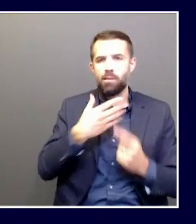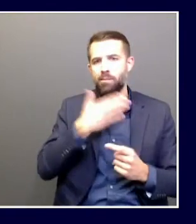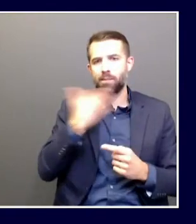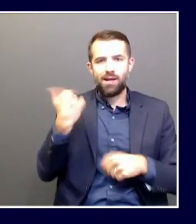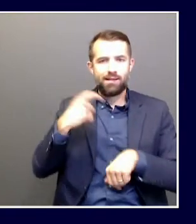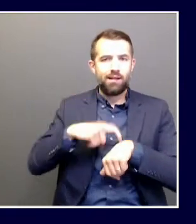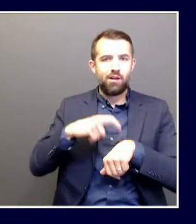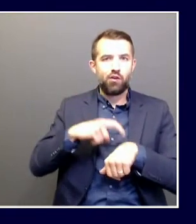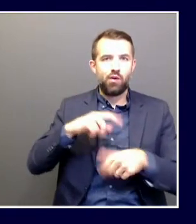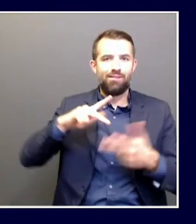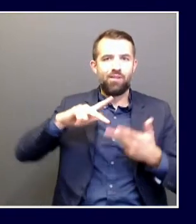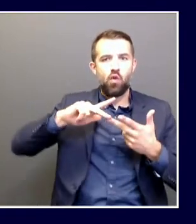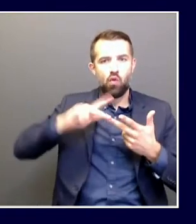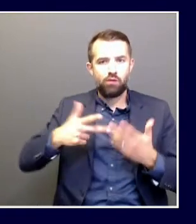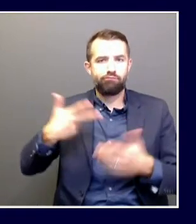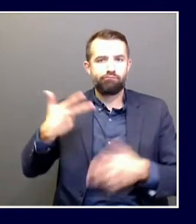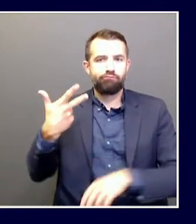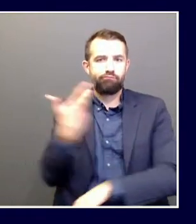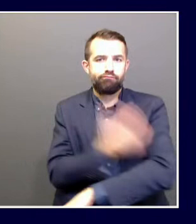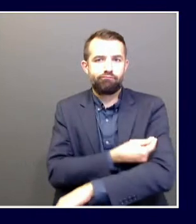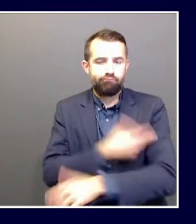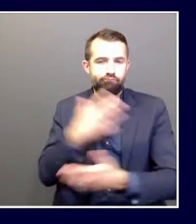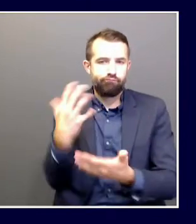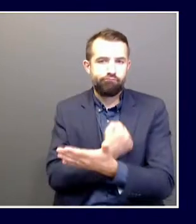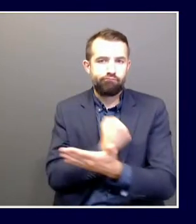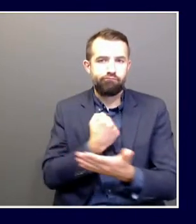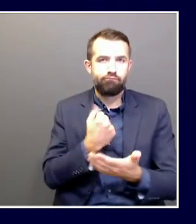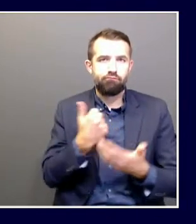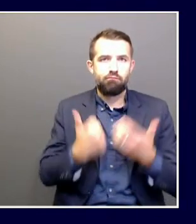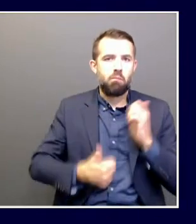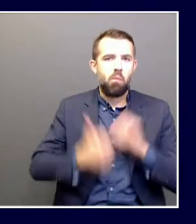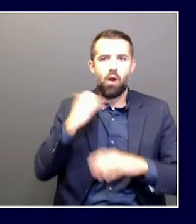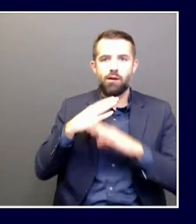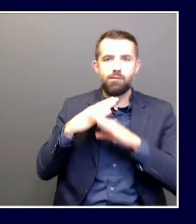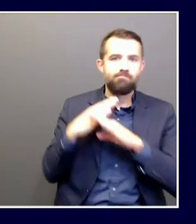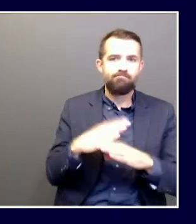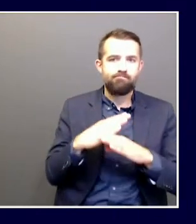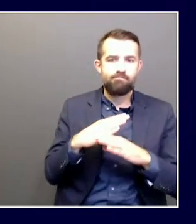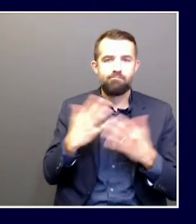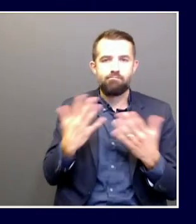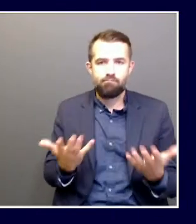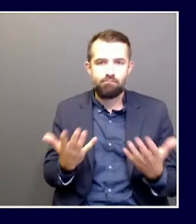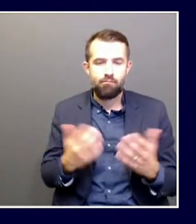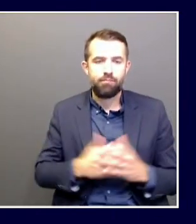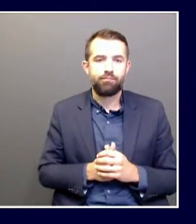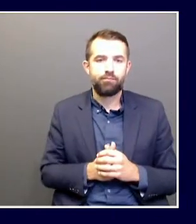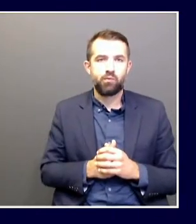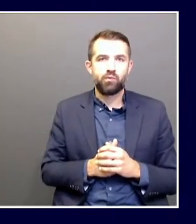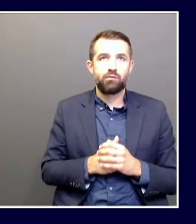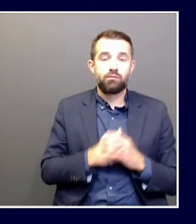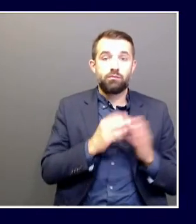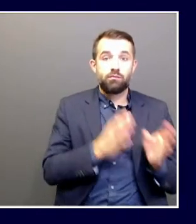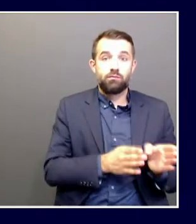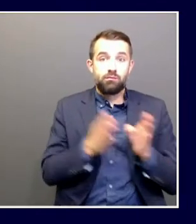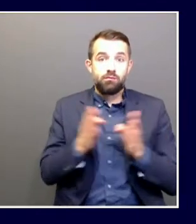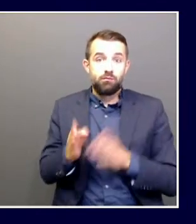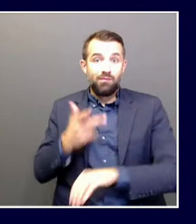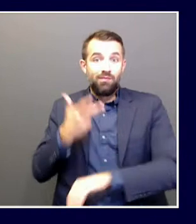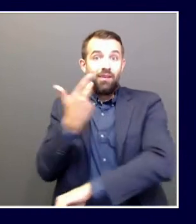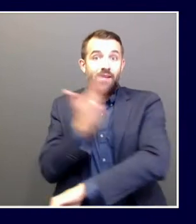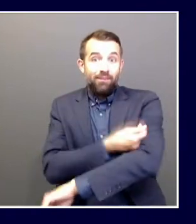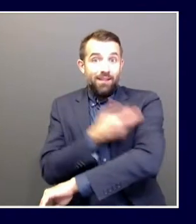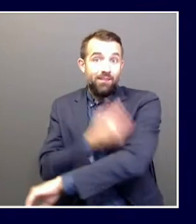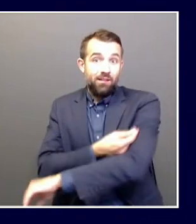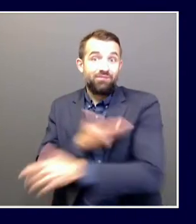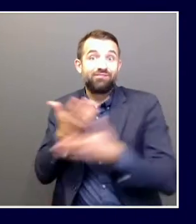longest lasting immunity? And the second part of the question is, does having had the vaccine and then the virus give the individual